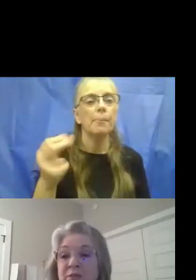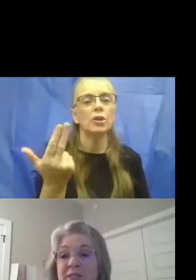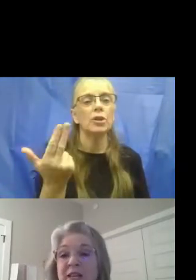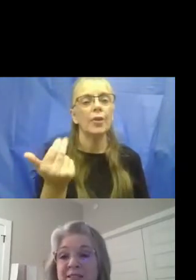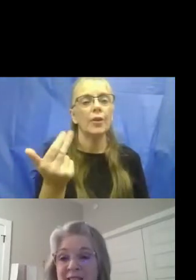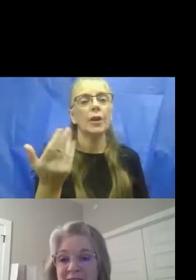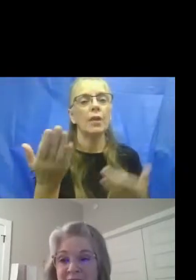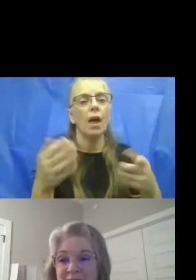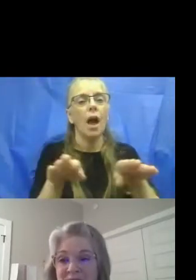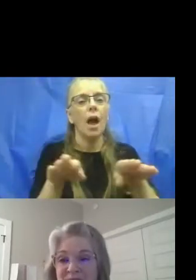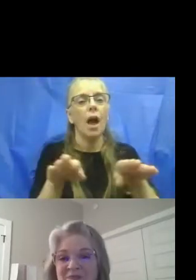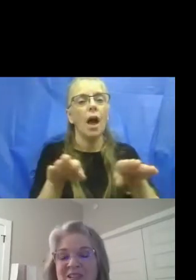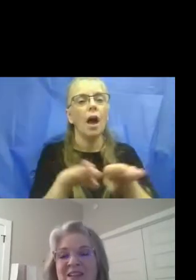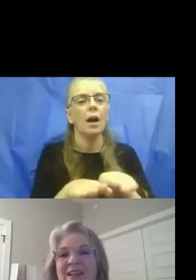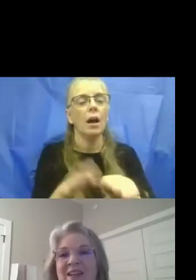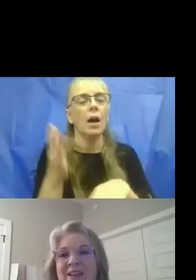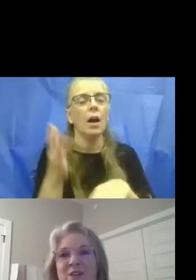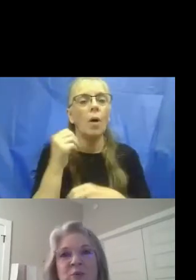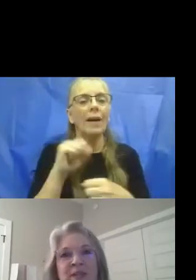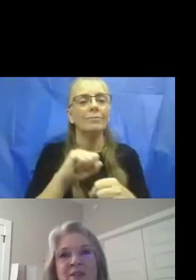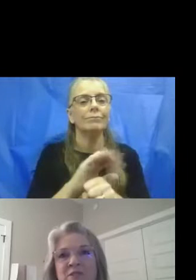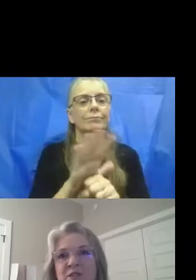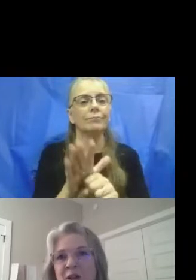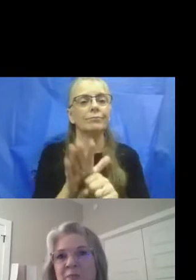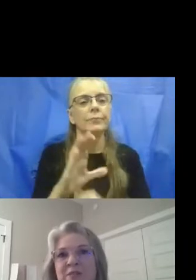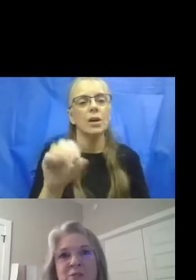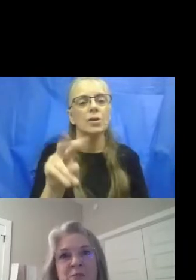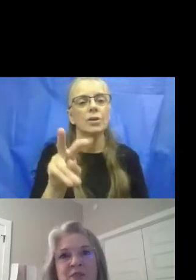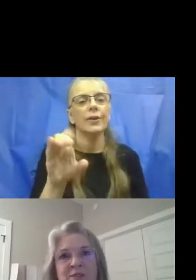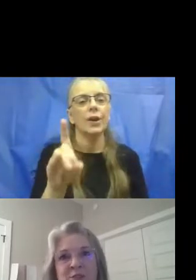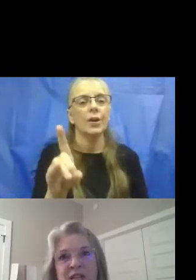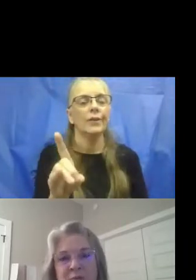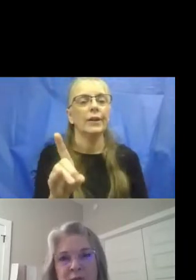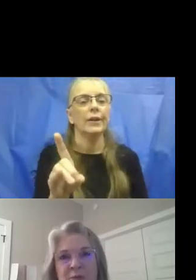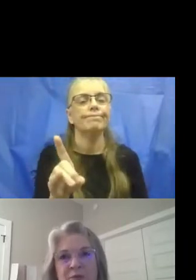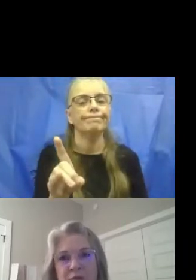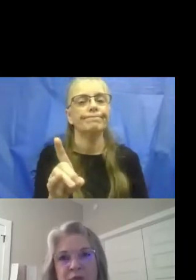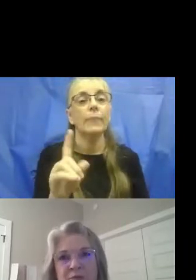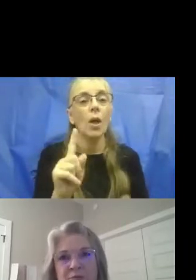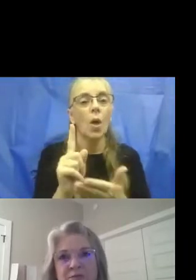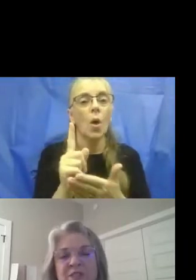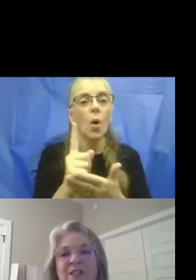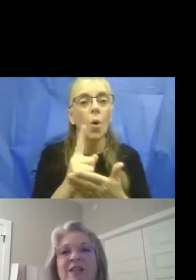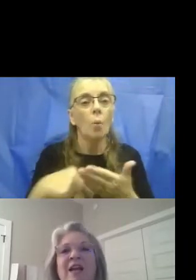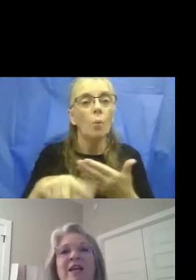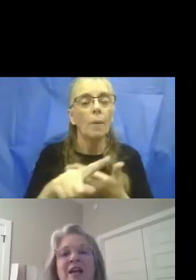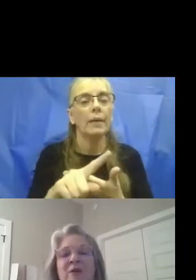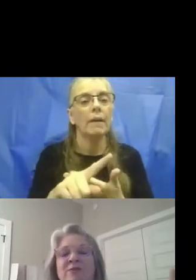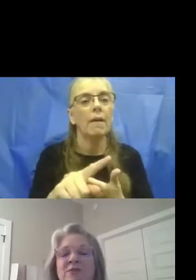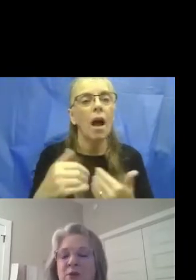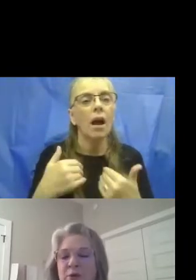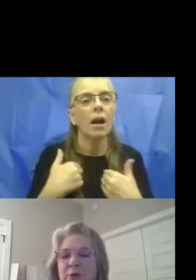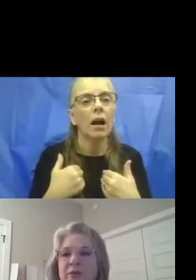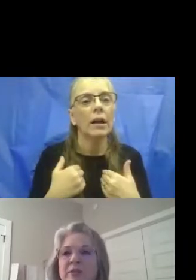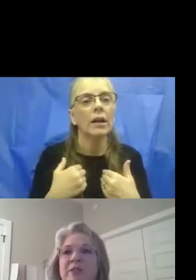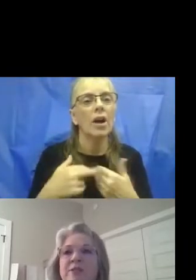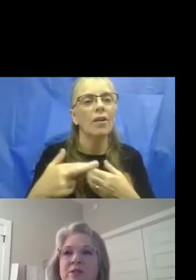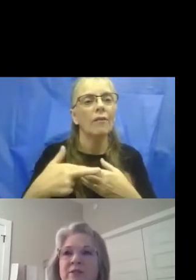was COVID-19. And a week after that, my supervisor gave me a referral. And I was